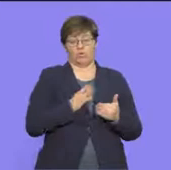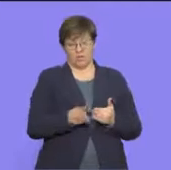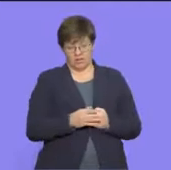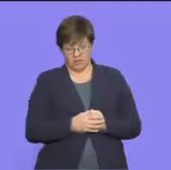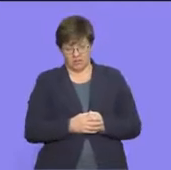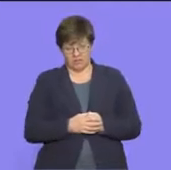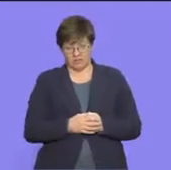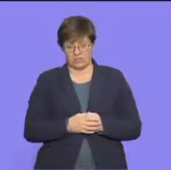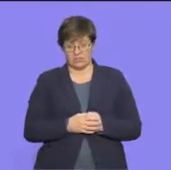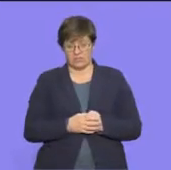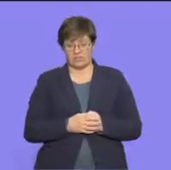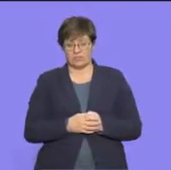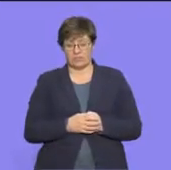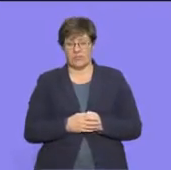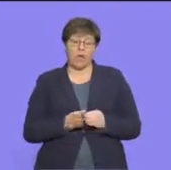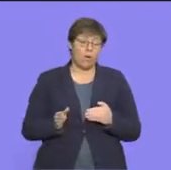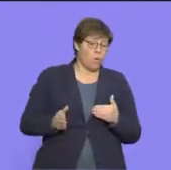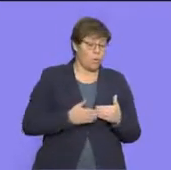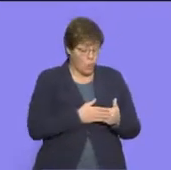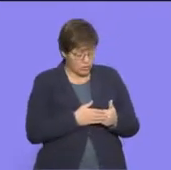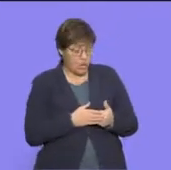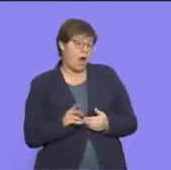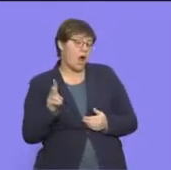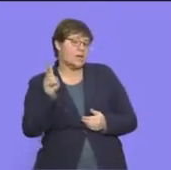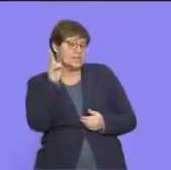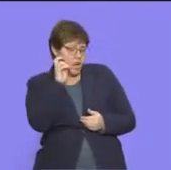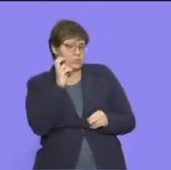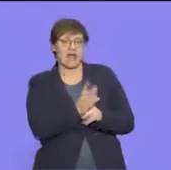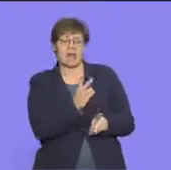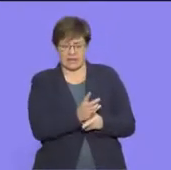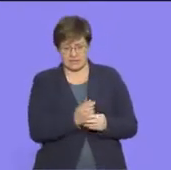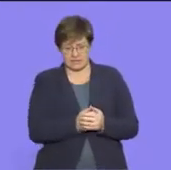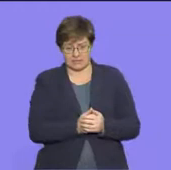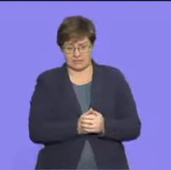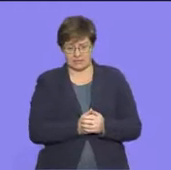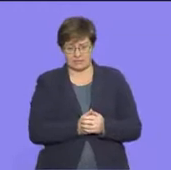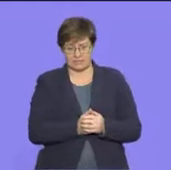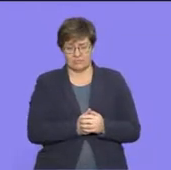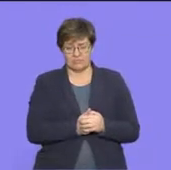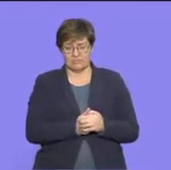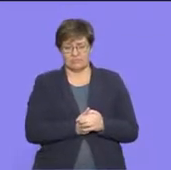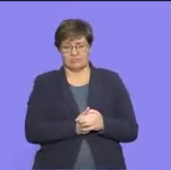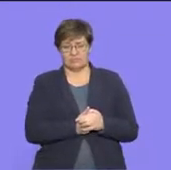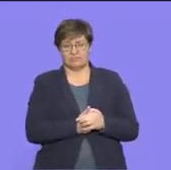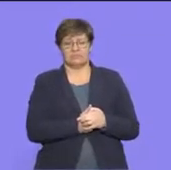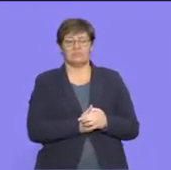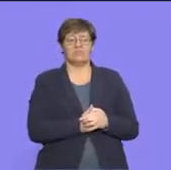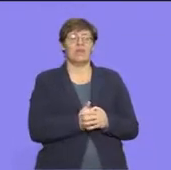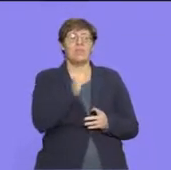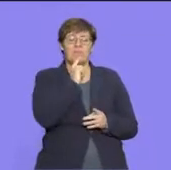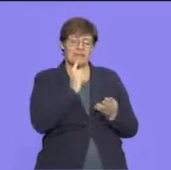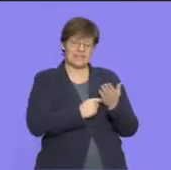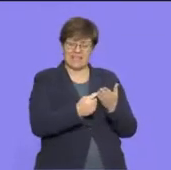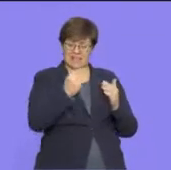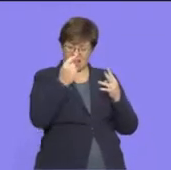when it closes, it again makes a sound. Now guys, when we're talking about all of this,